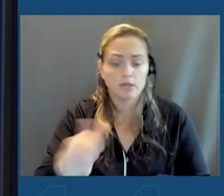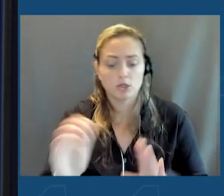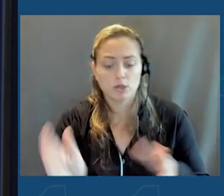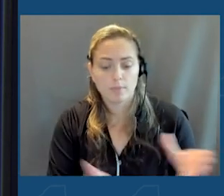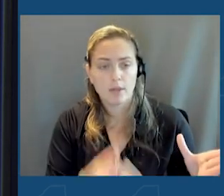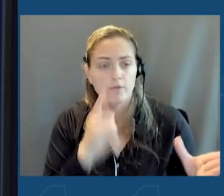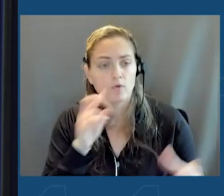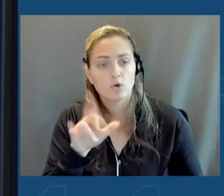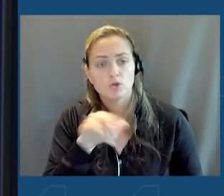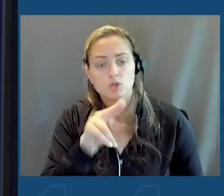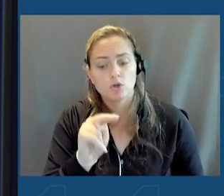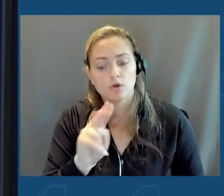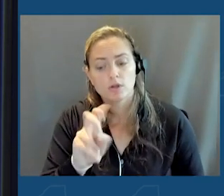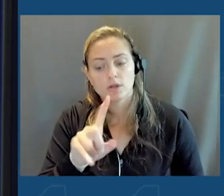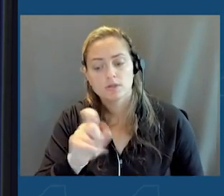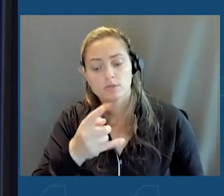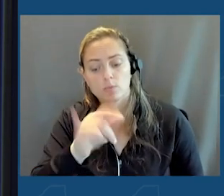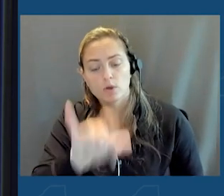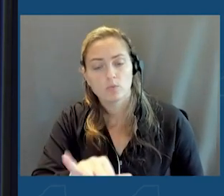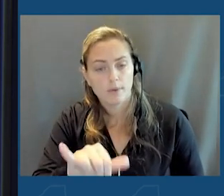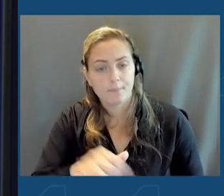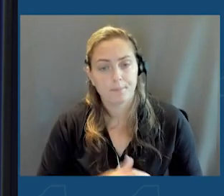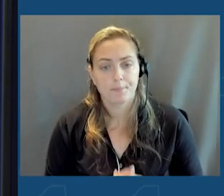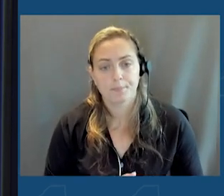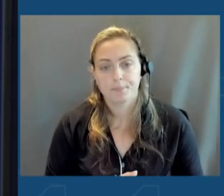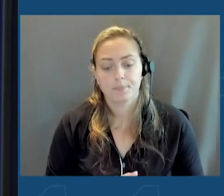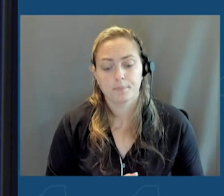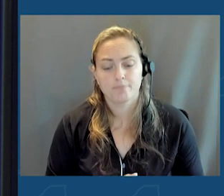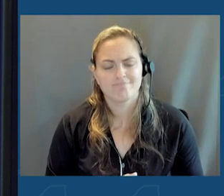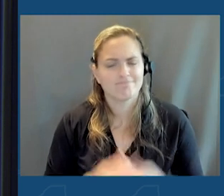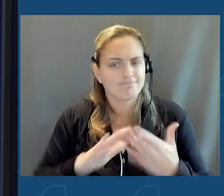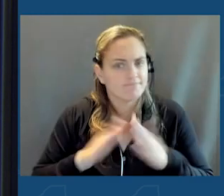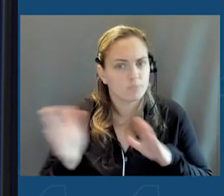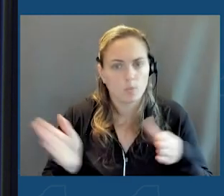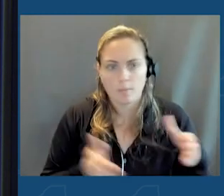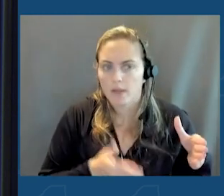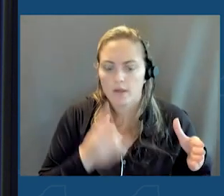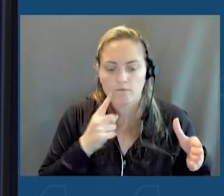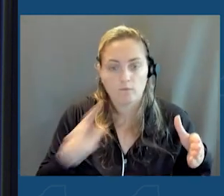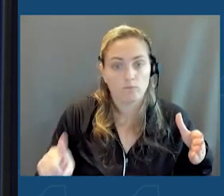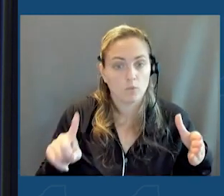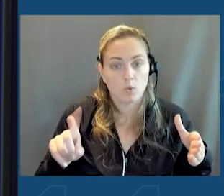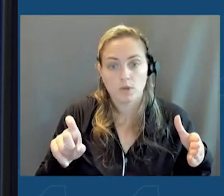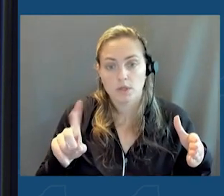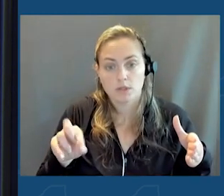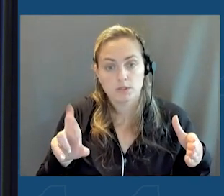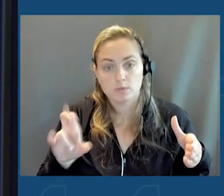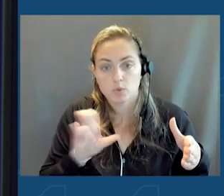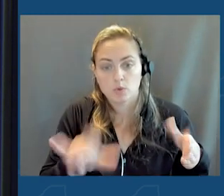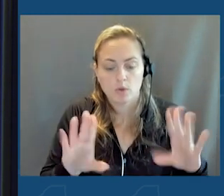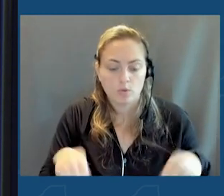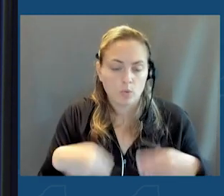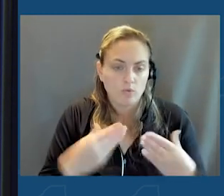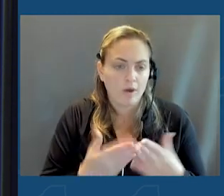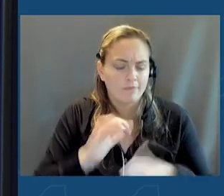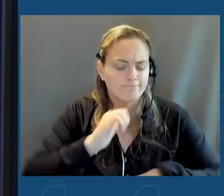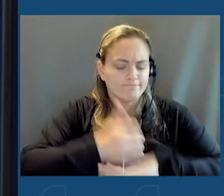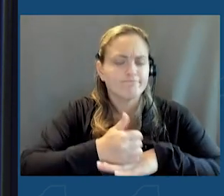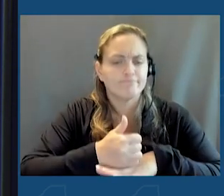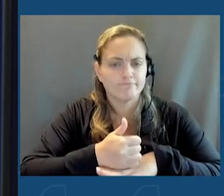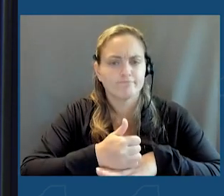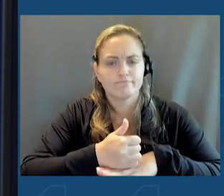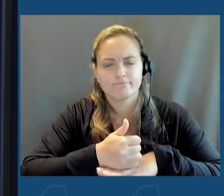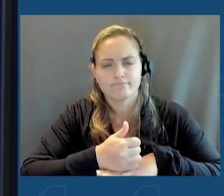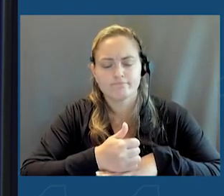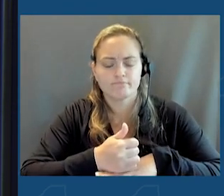Sheridan Expressway corridor. Their community plan for the Sheridan Expressway provided a framework to